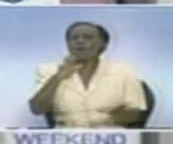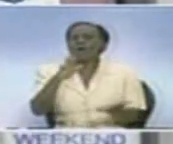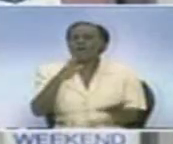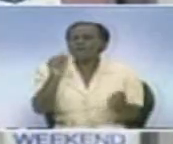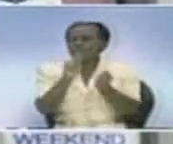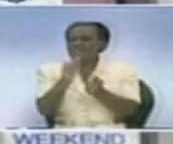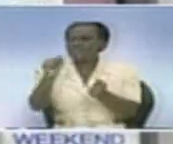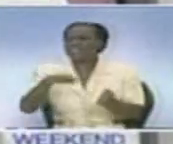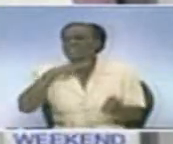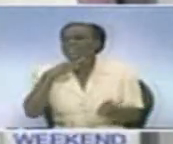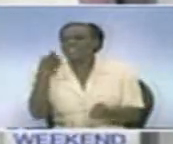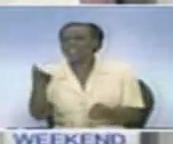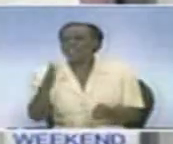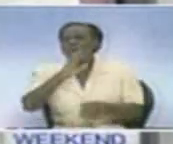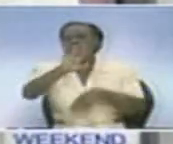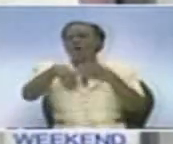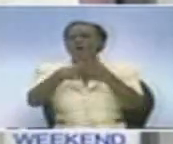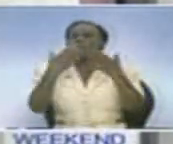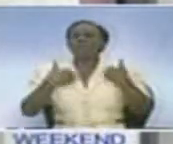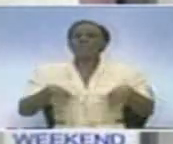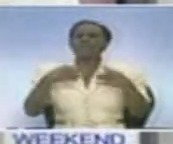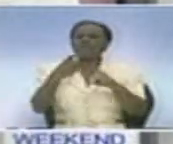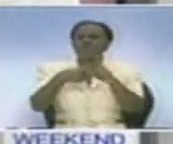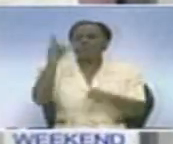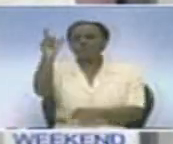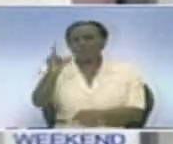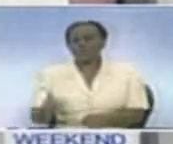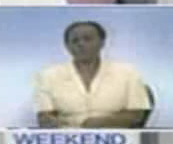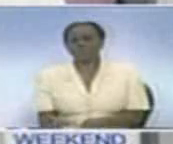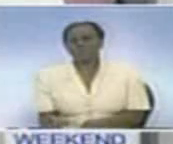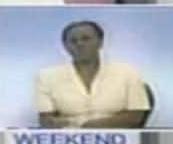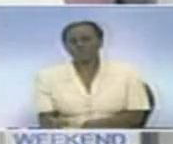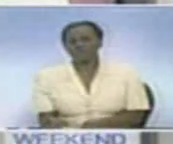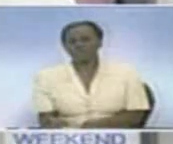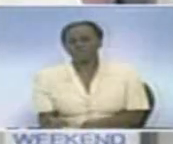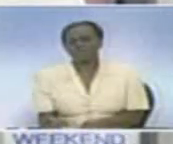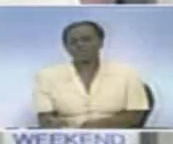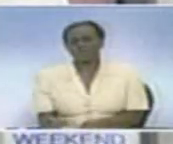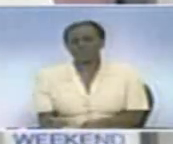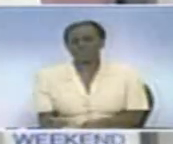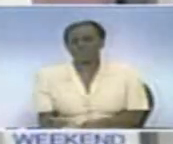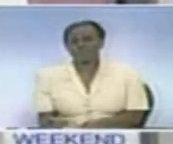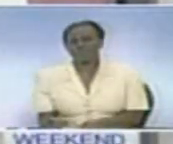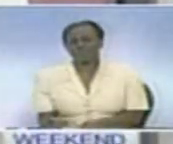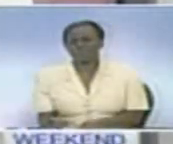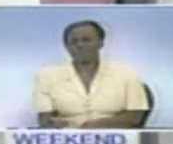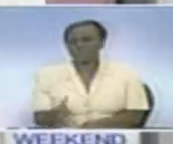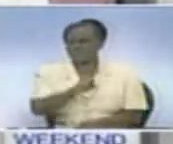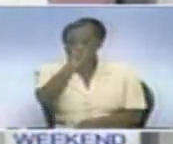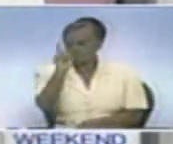15 who died the other side, they are all people from coast. Okay, all right. Among them, Njenga. Okay, what I'd like we are asking